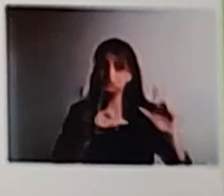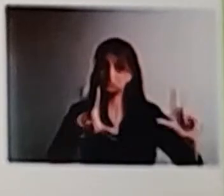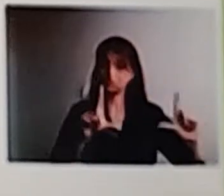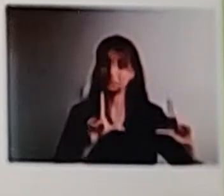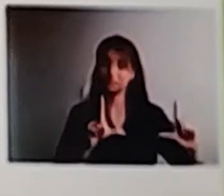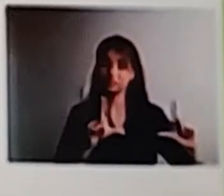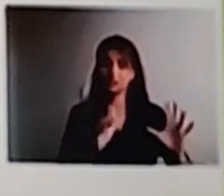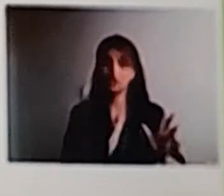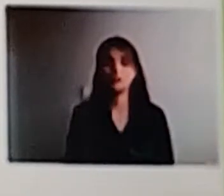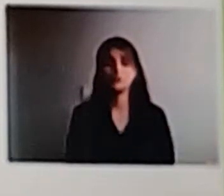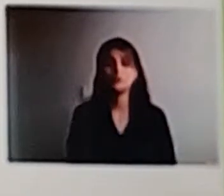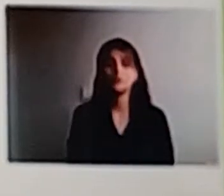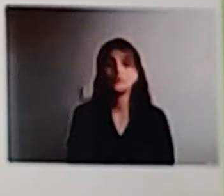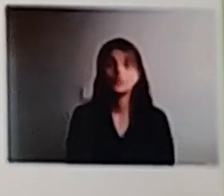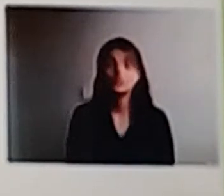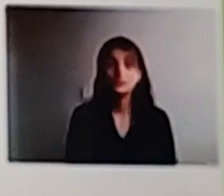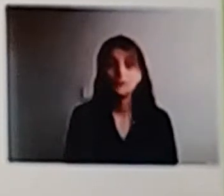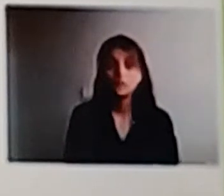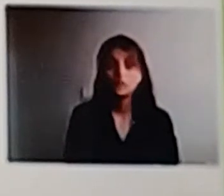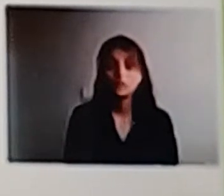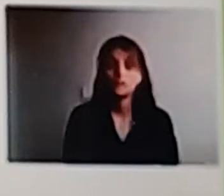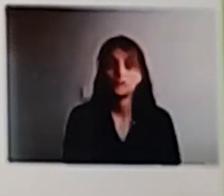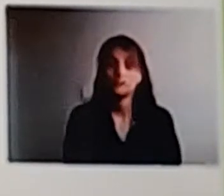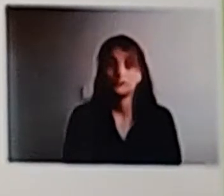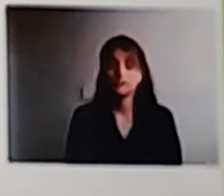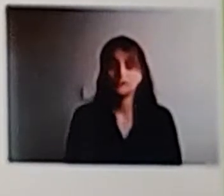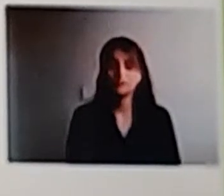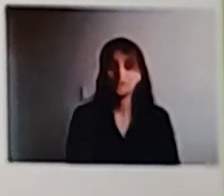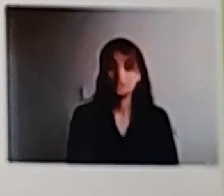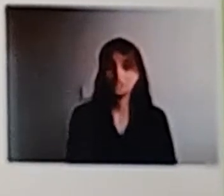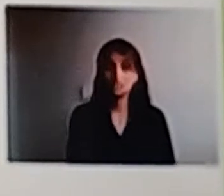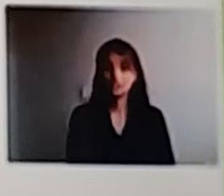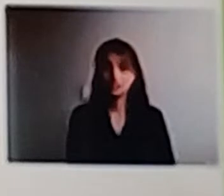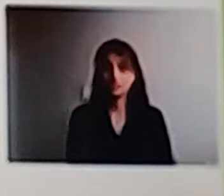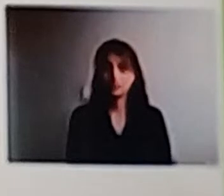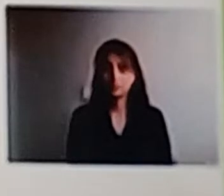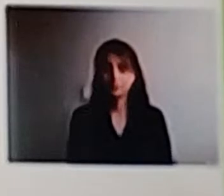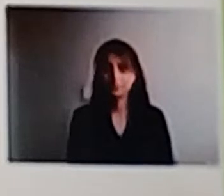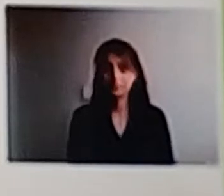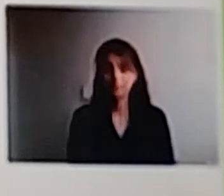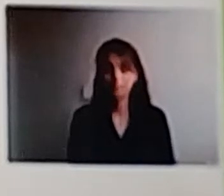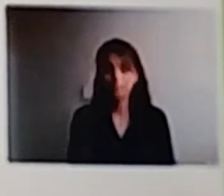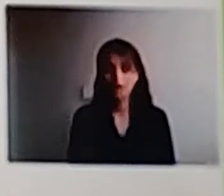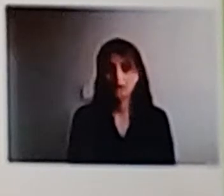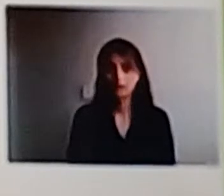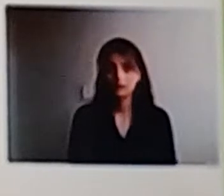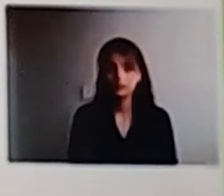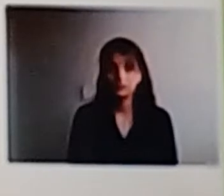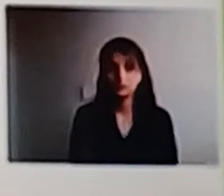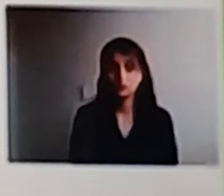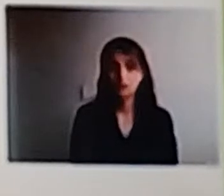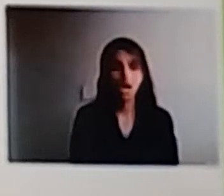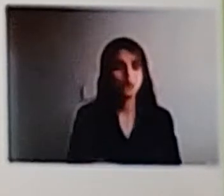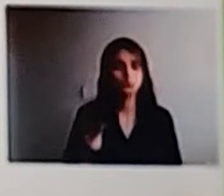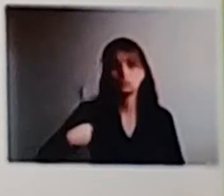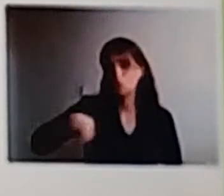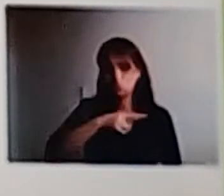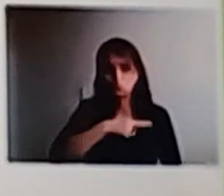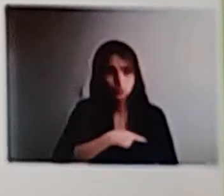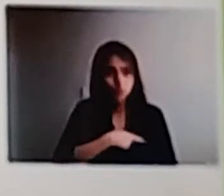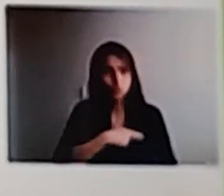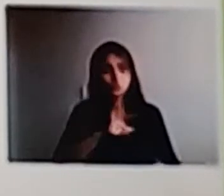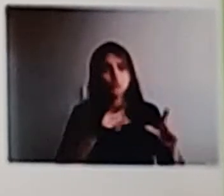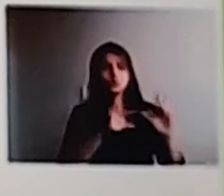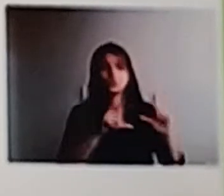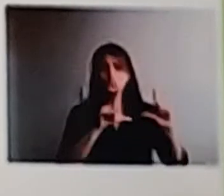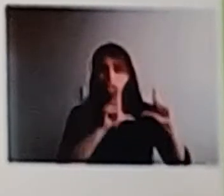giving a certificate from the World Disability Union for all buildings which is apply the code of